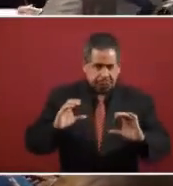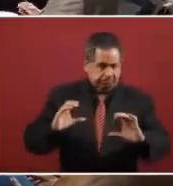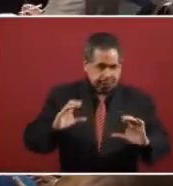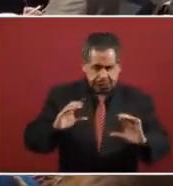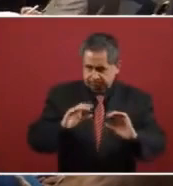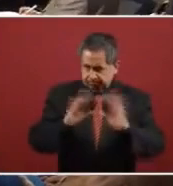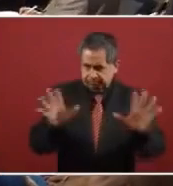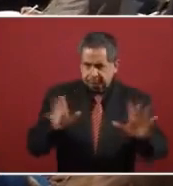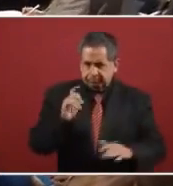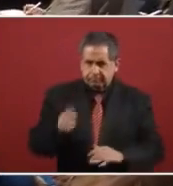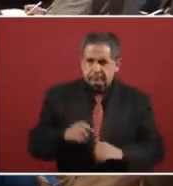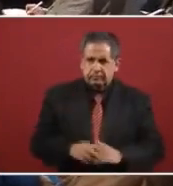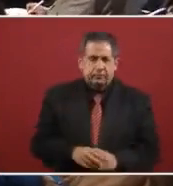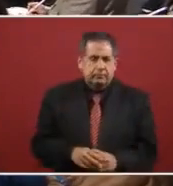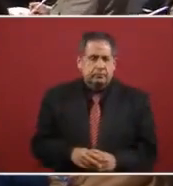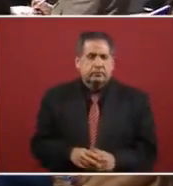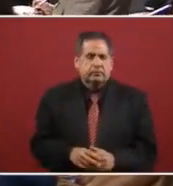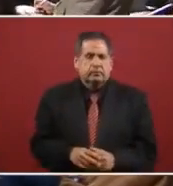very clear on this.